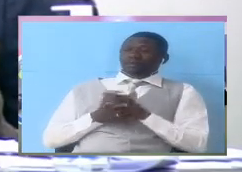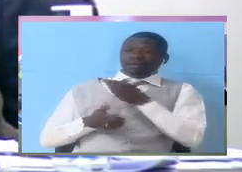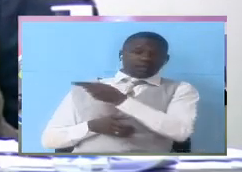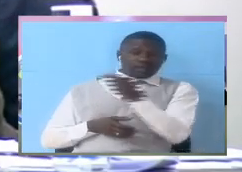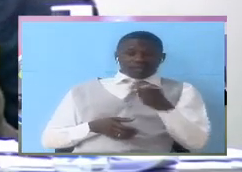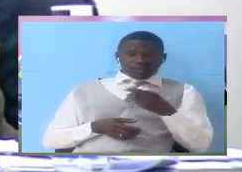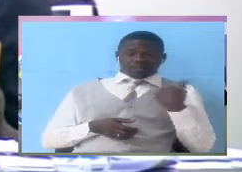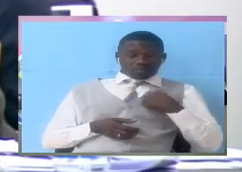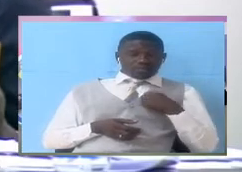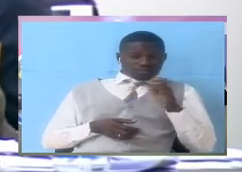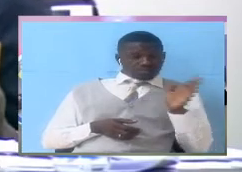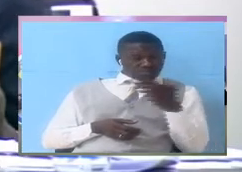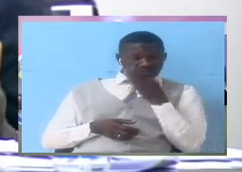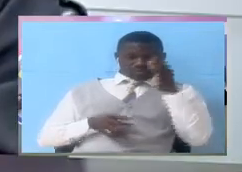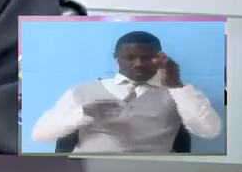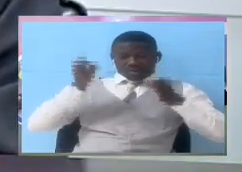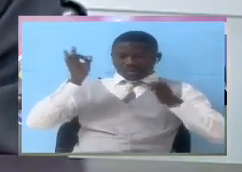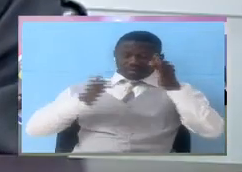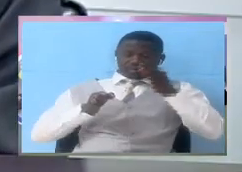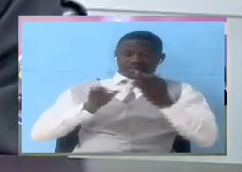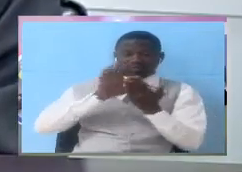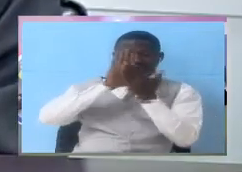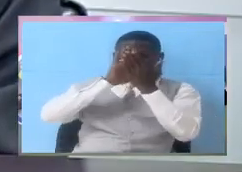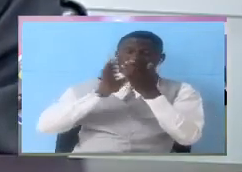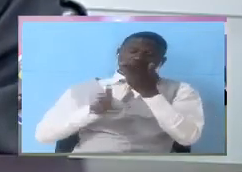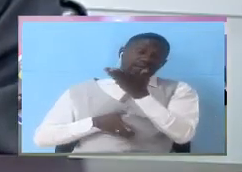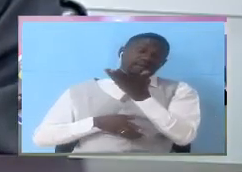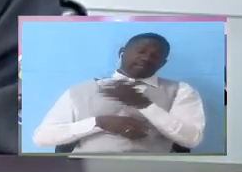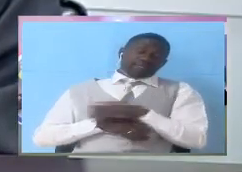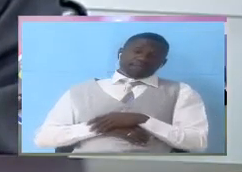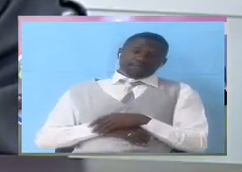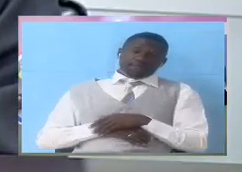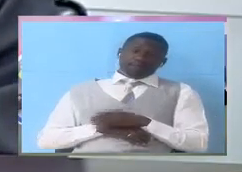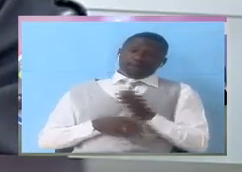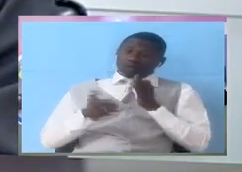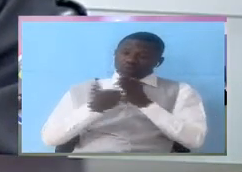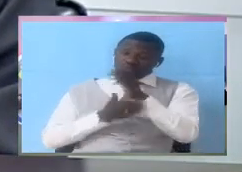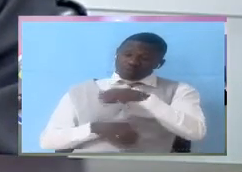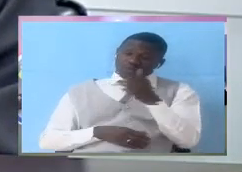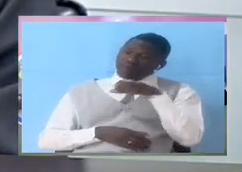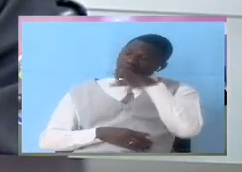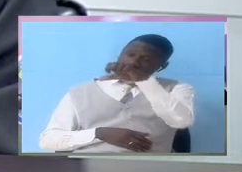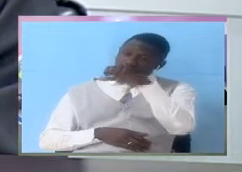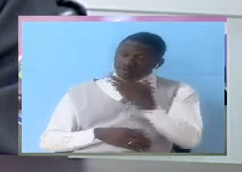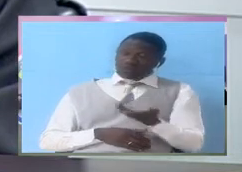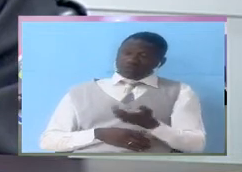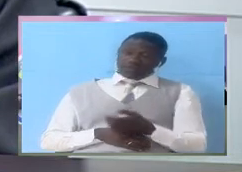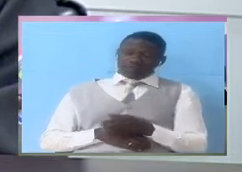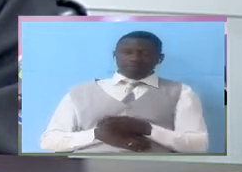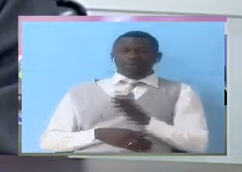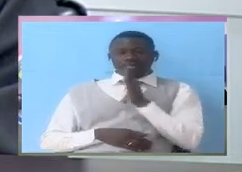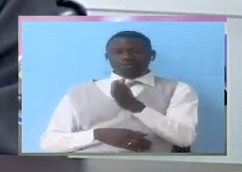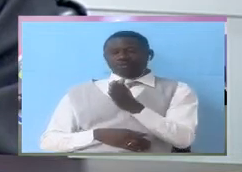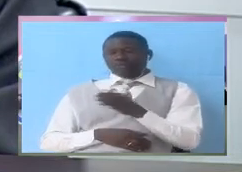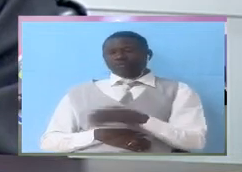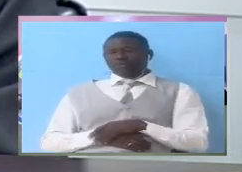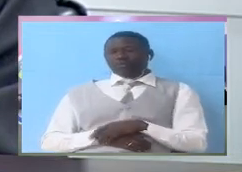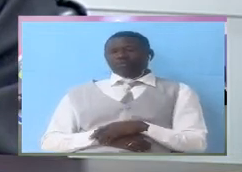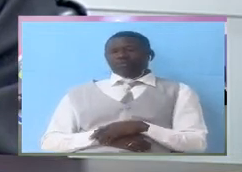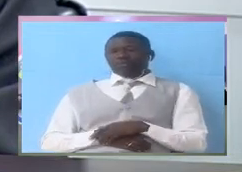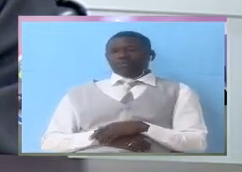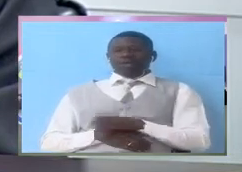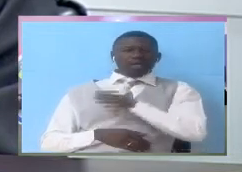people will be prosecuted. True or false? And that the basis